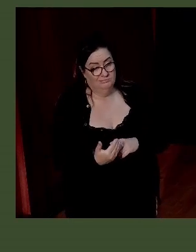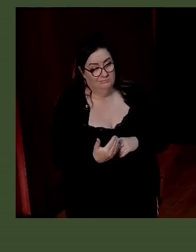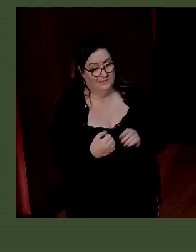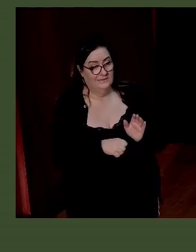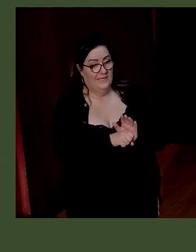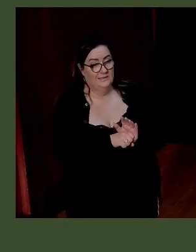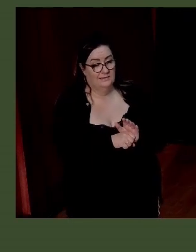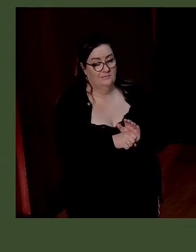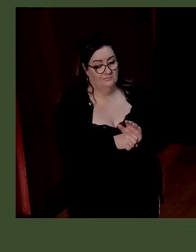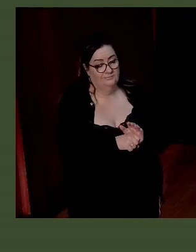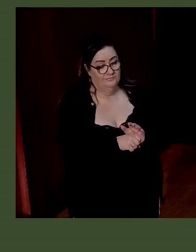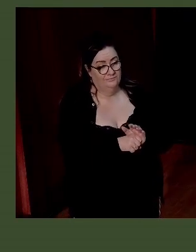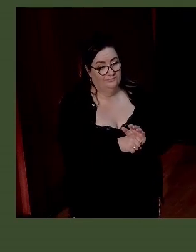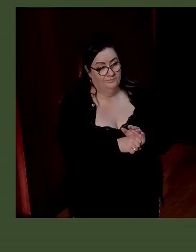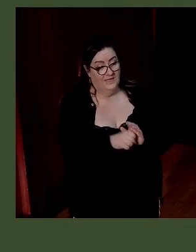Irish state?